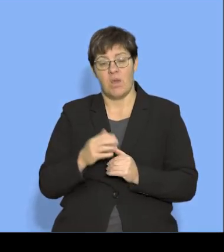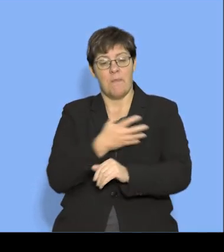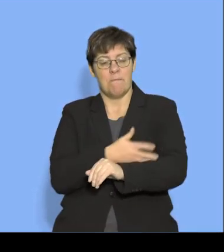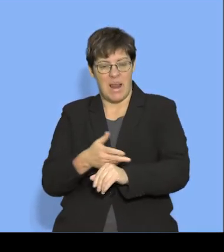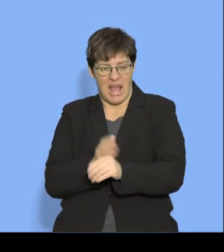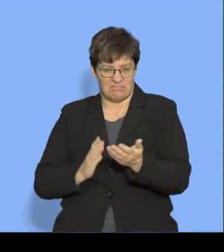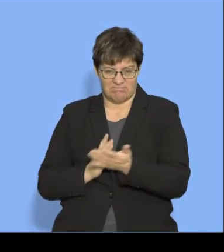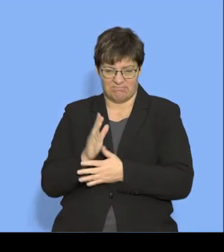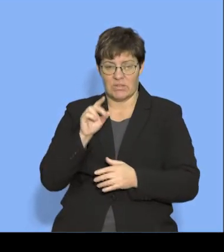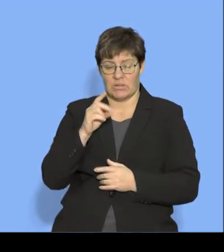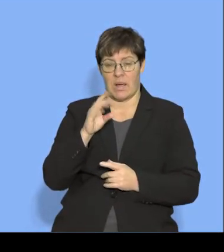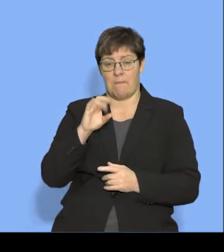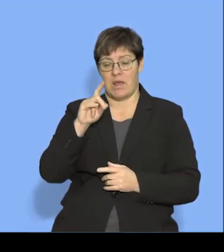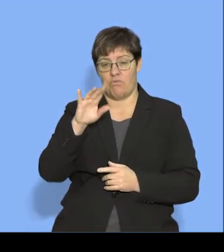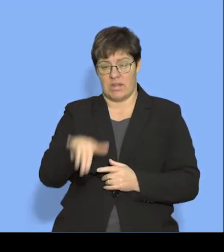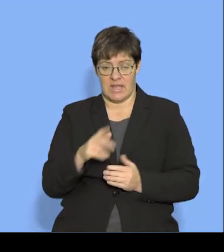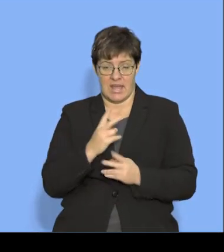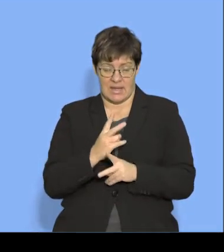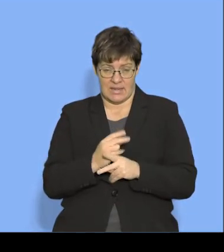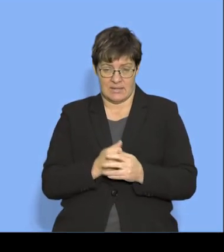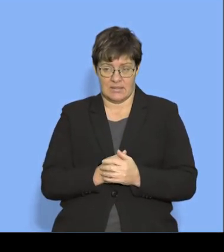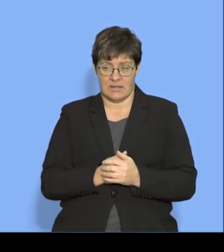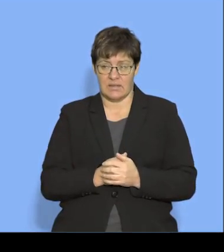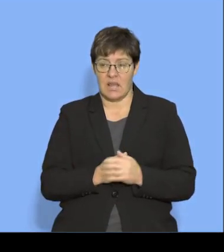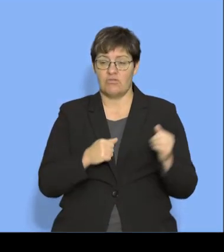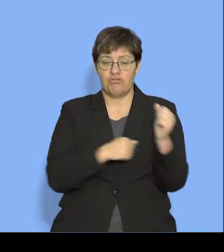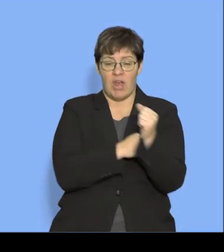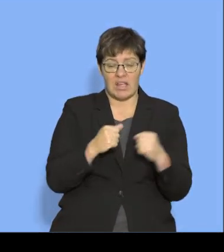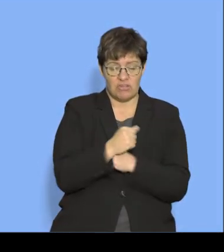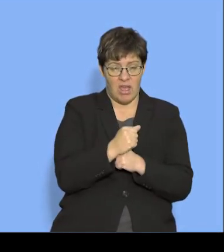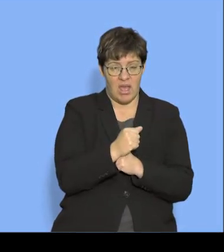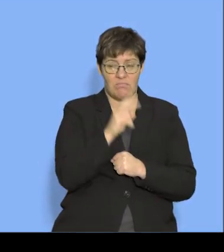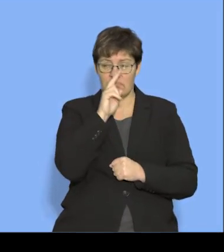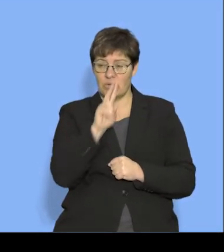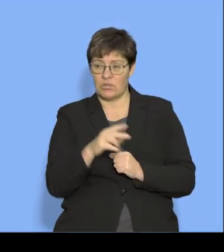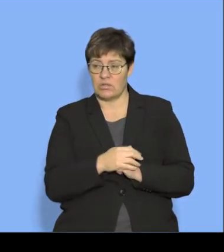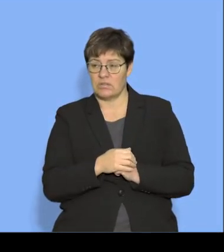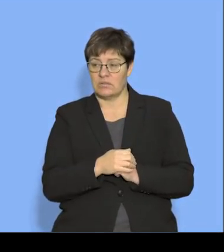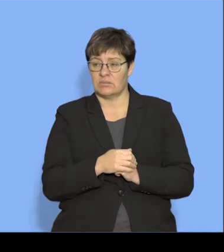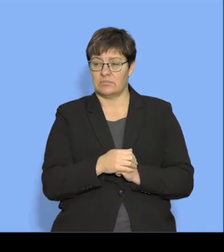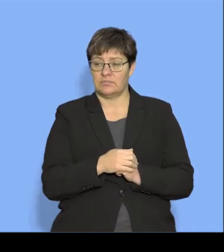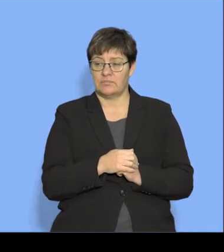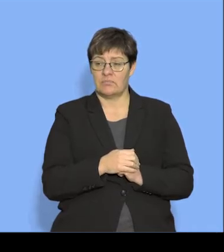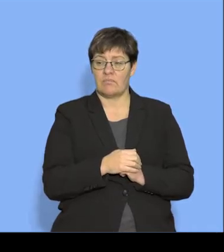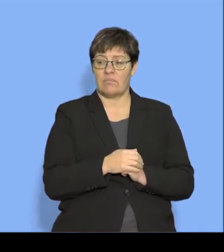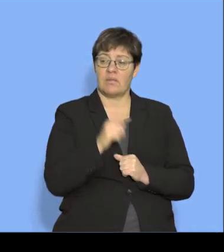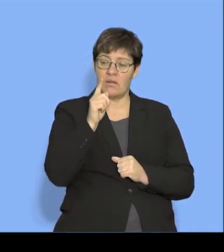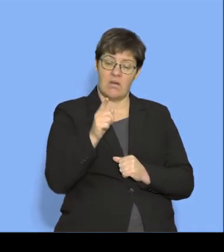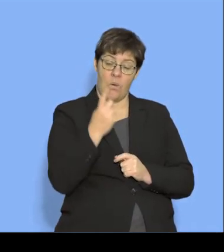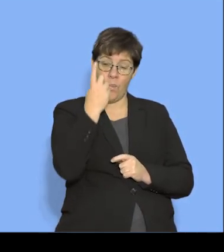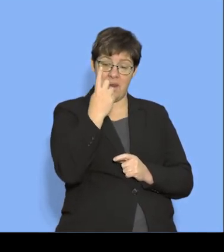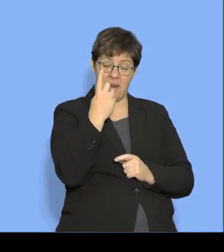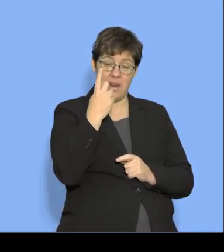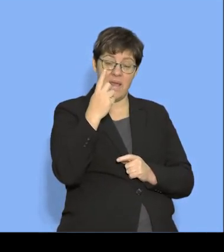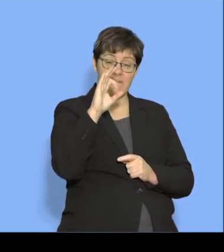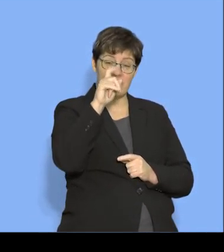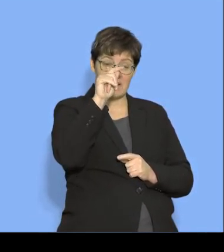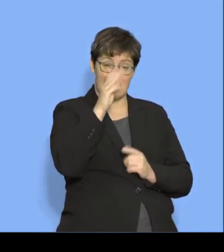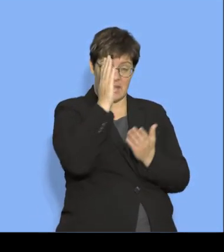capillaries. So when we look at the structures which take away the absorbed nutrients, apart from fatty acids and